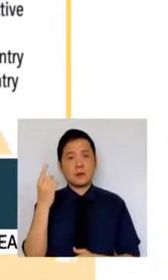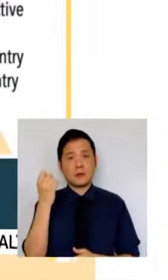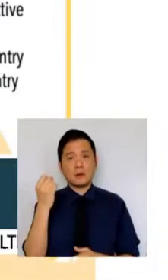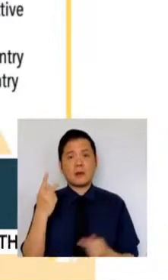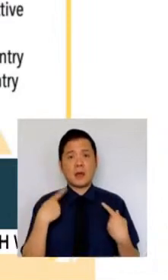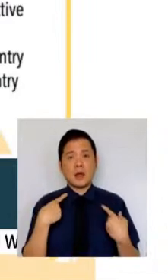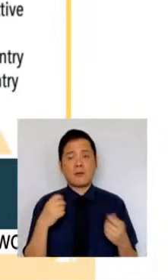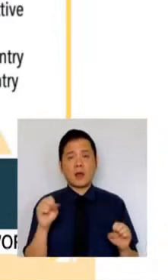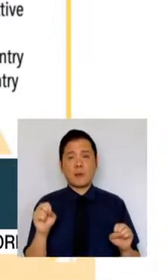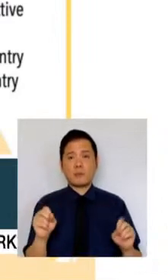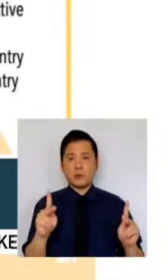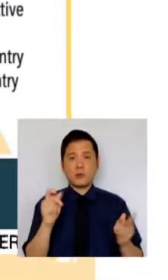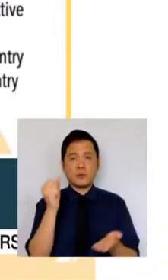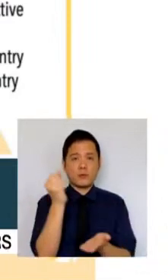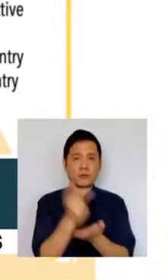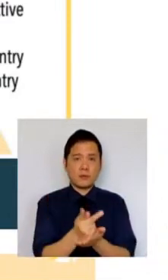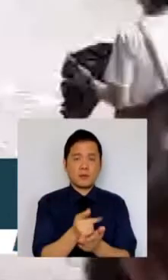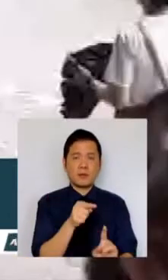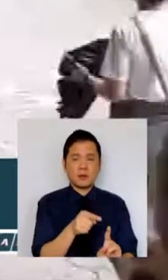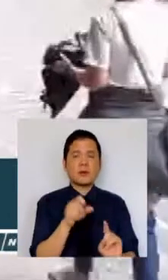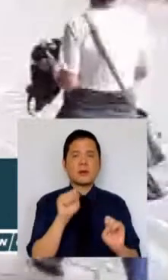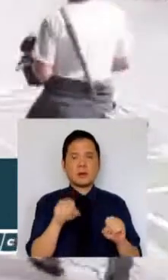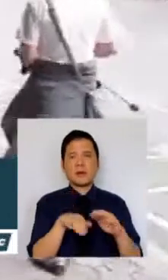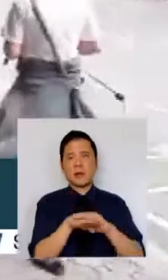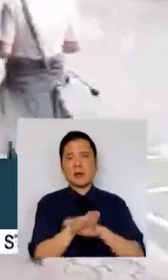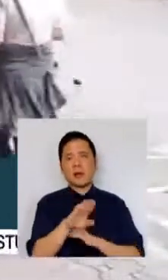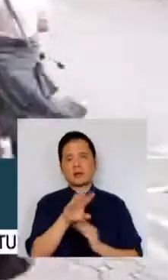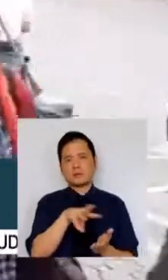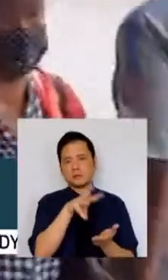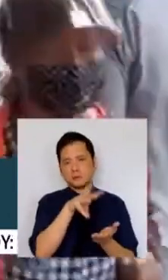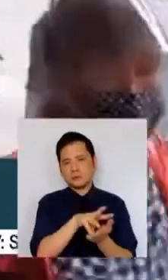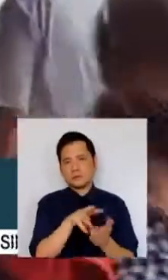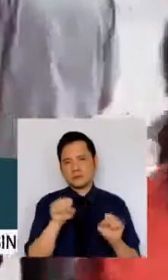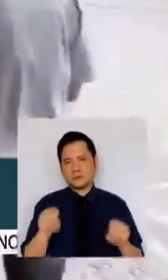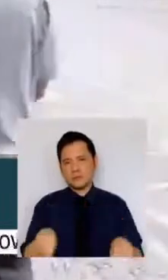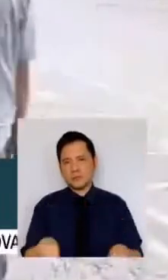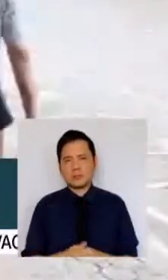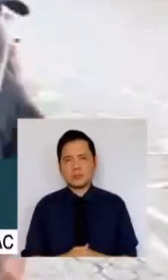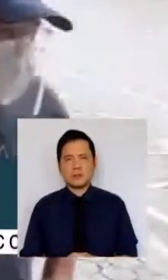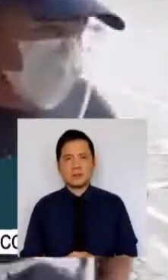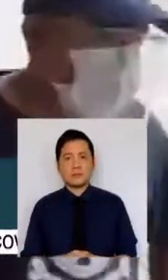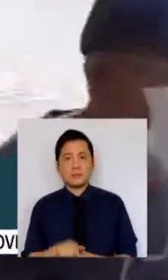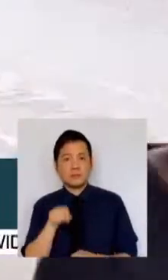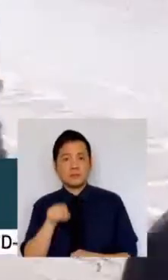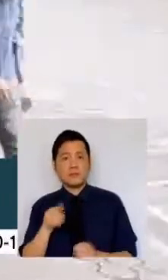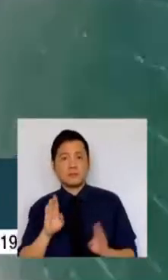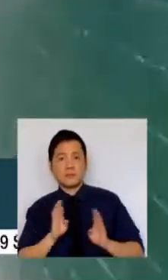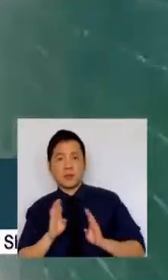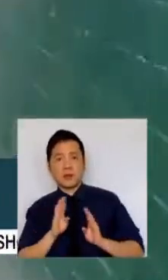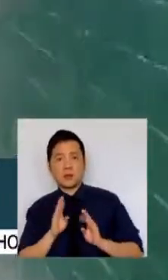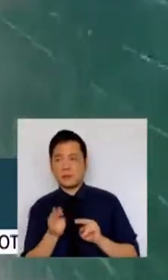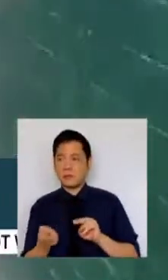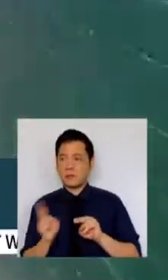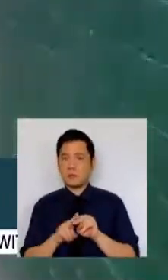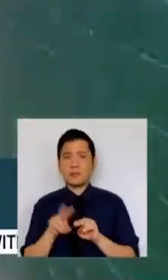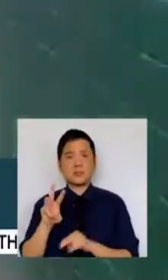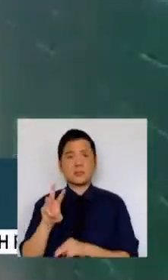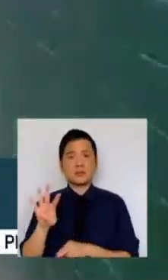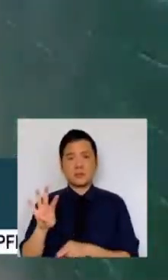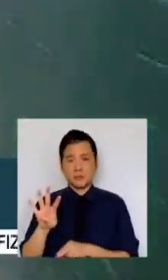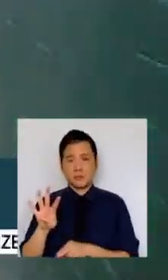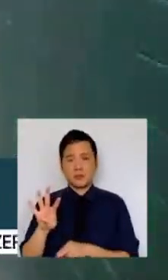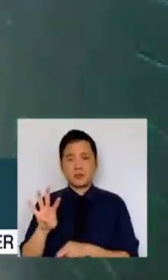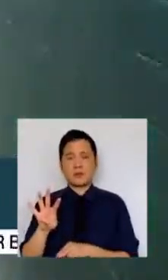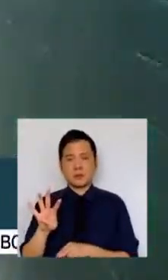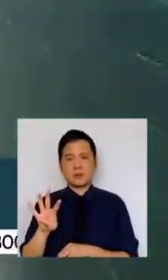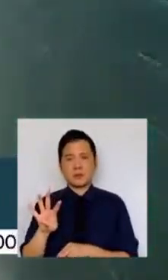will still be allowed to enter the city. The new restriction comes after active cases in Baguio rose to 64 on New Year's Day from only 4